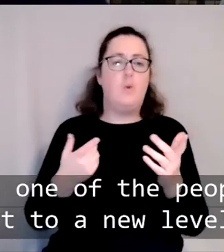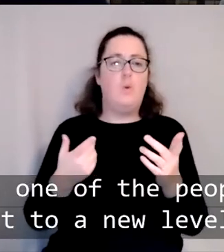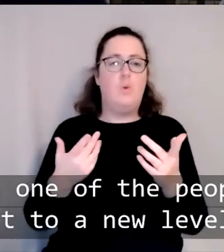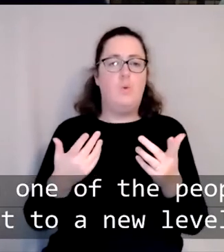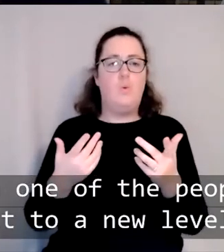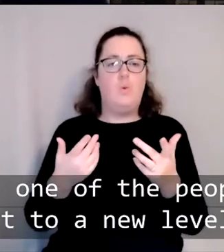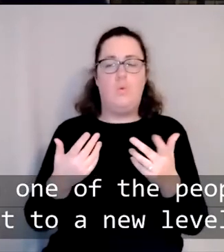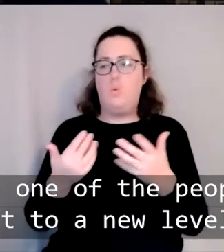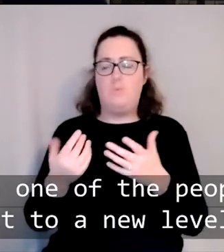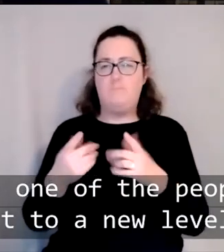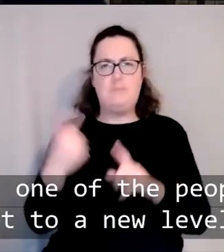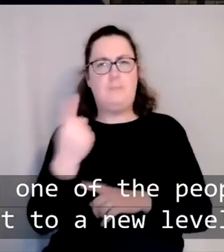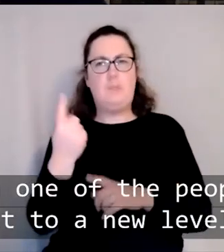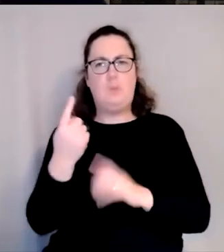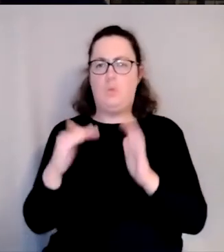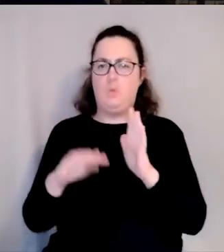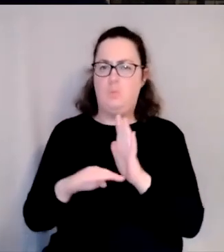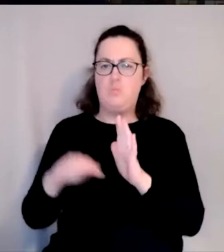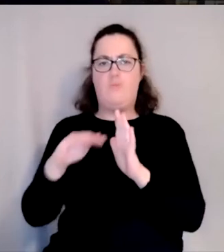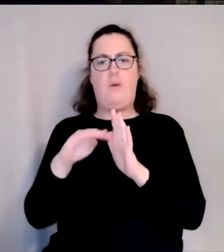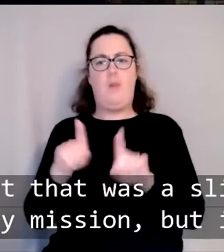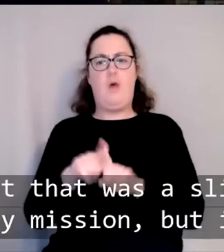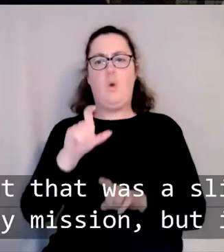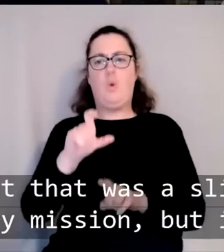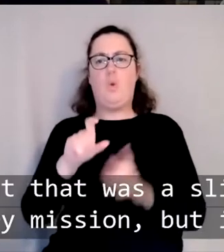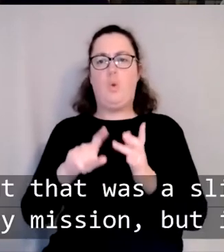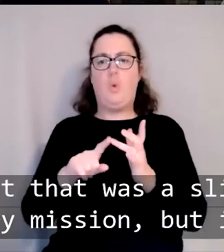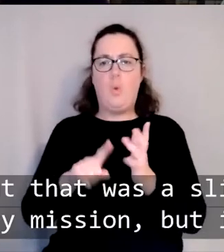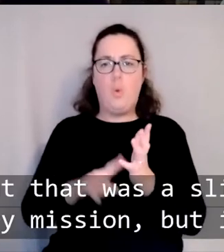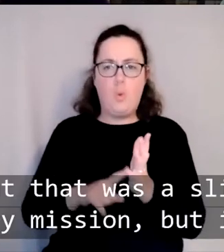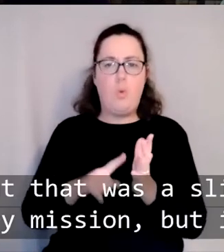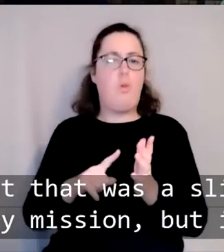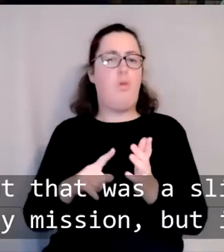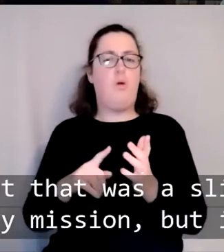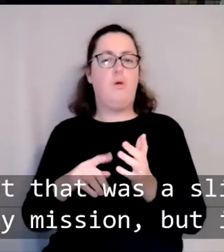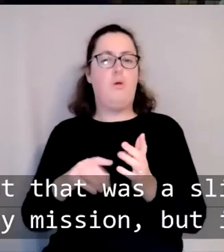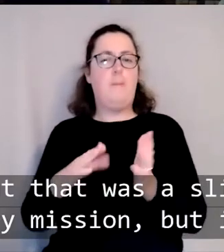the people who took it to a new level, like Kohl or Mitterrand. But